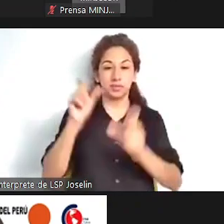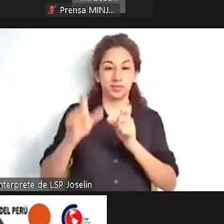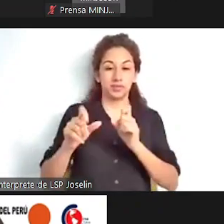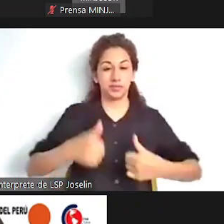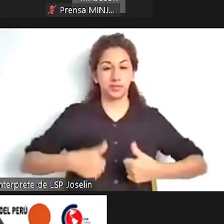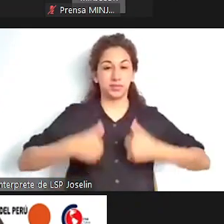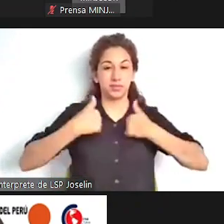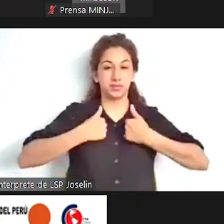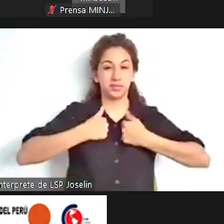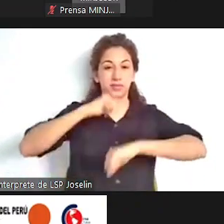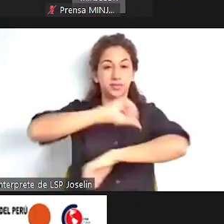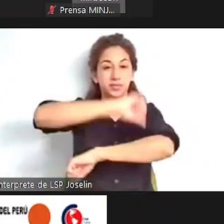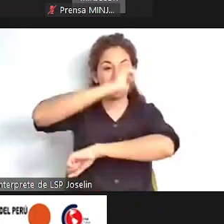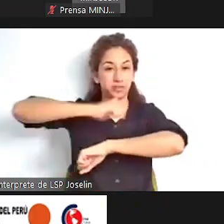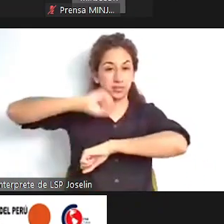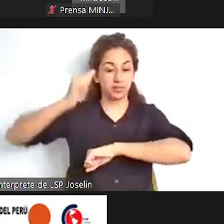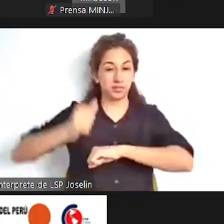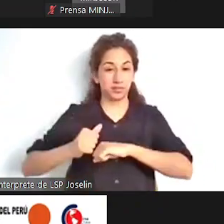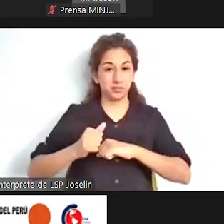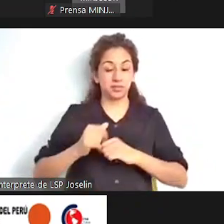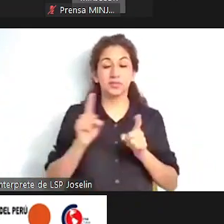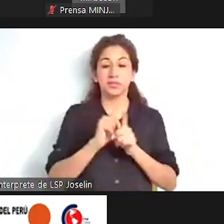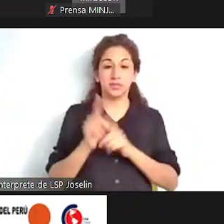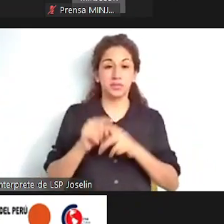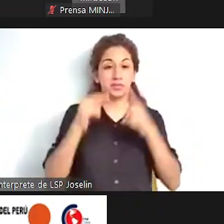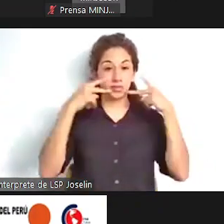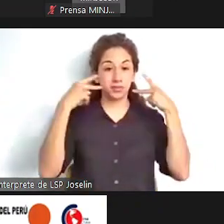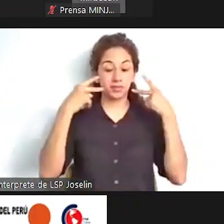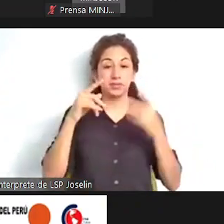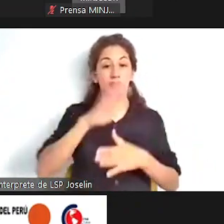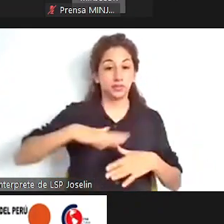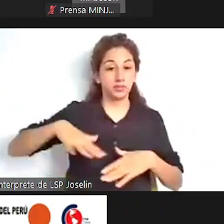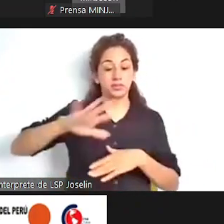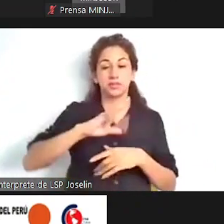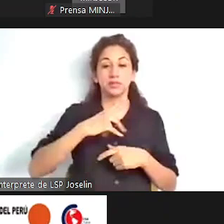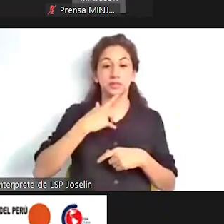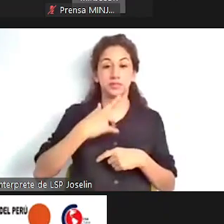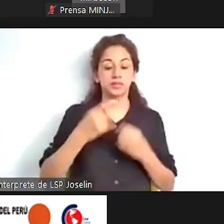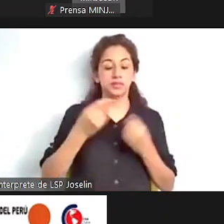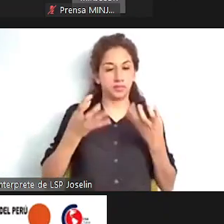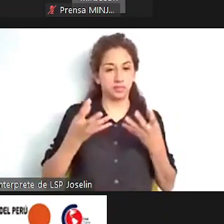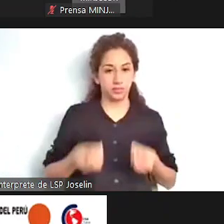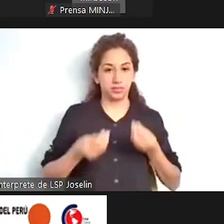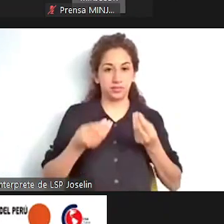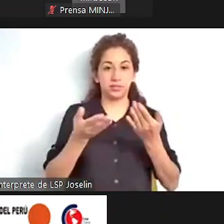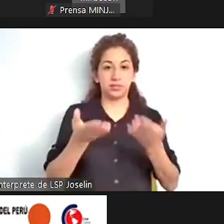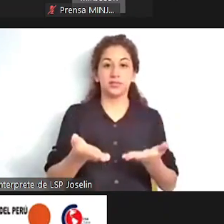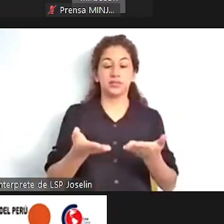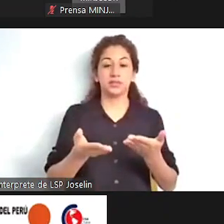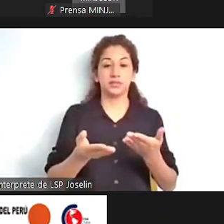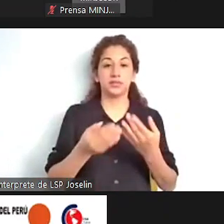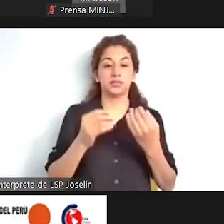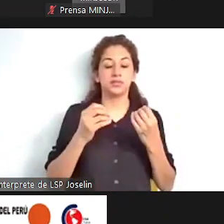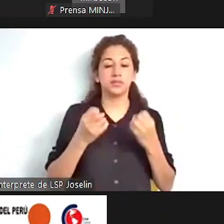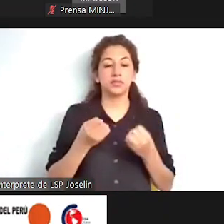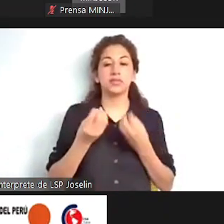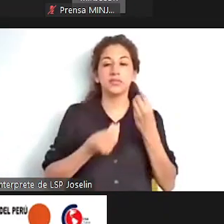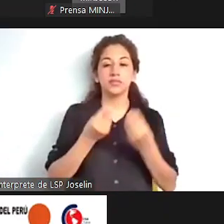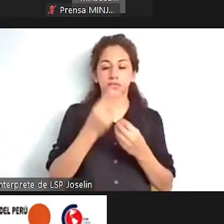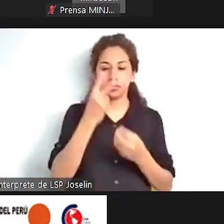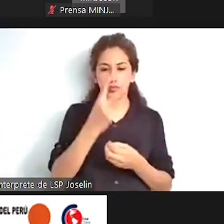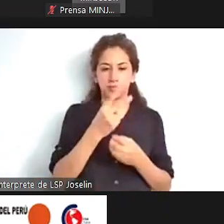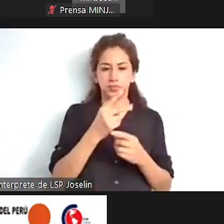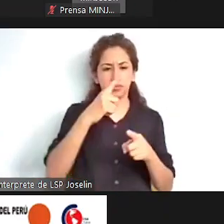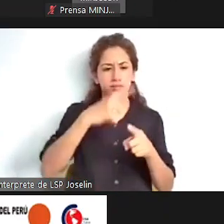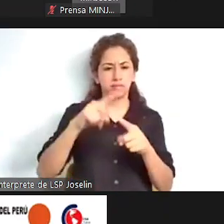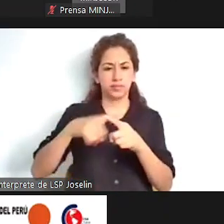populations have acted together to find consensus and this has allowed us to